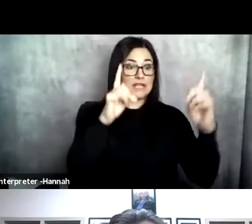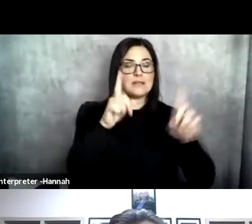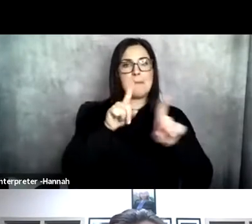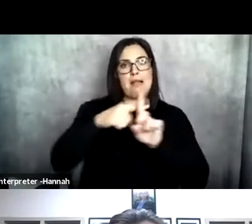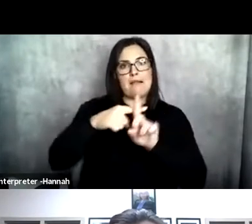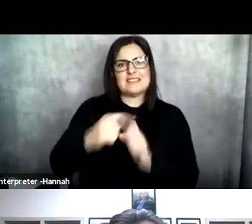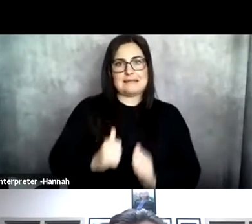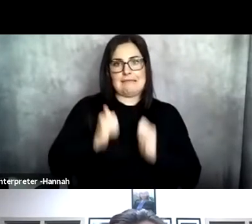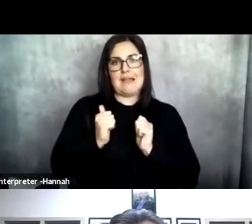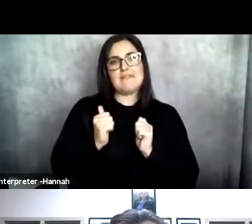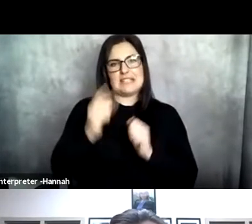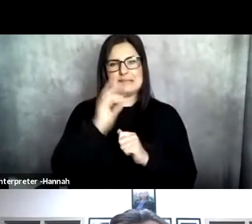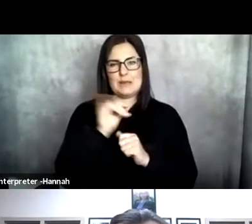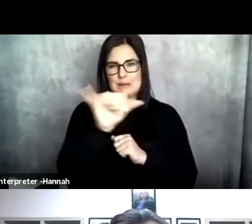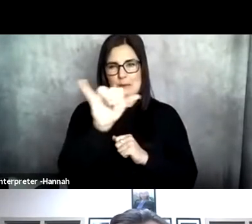well.